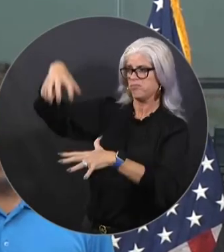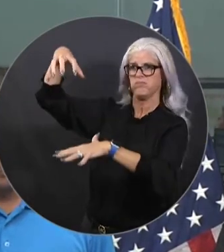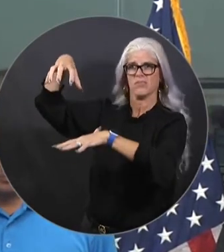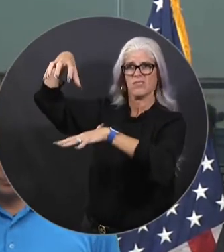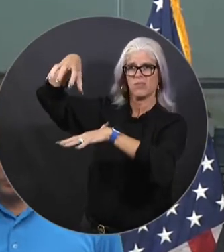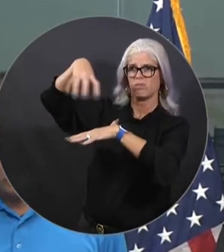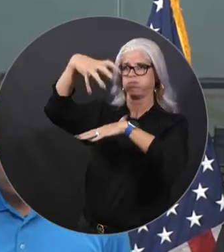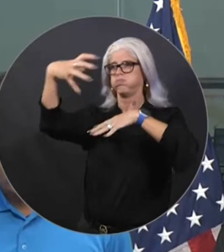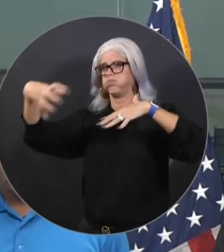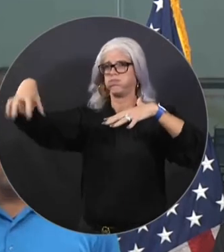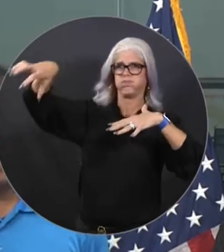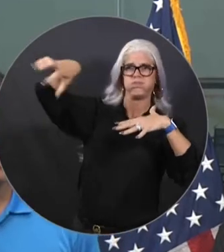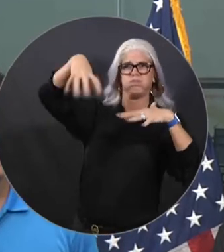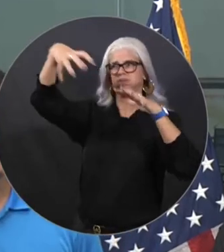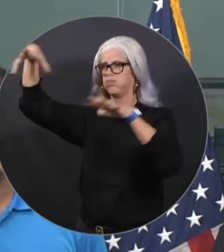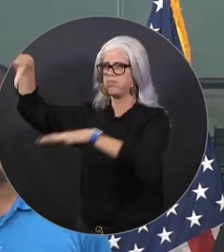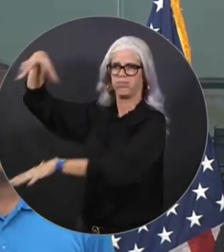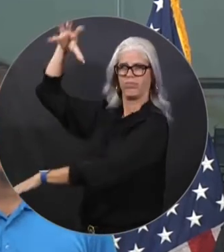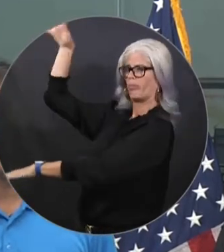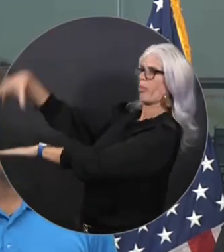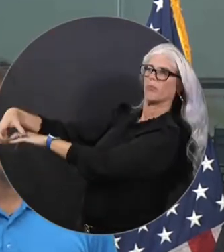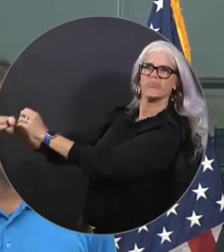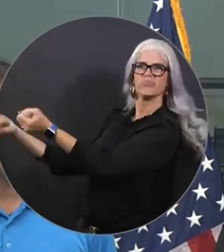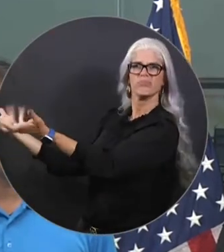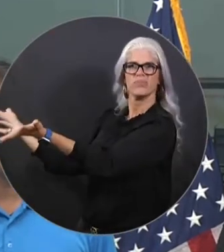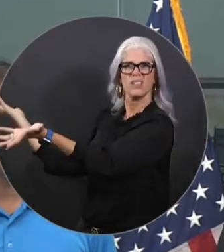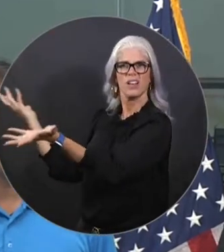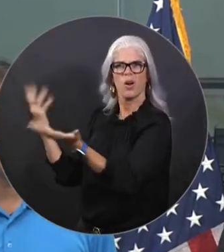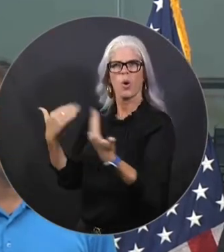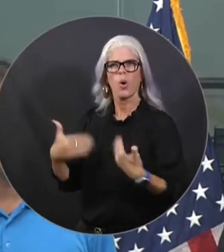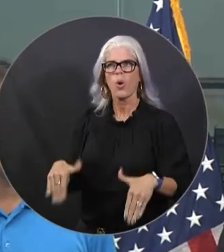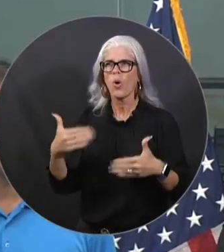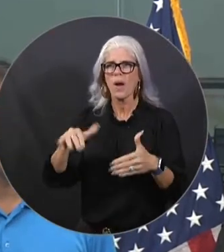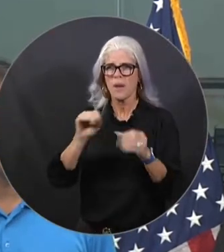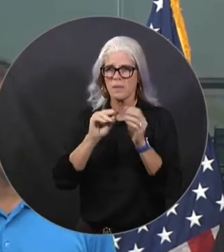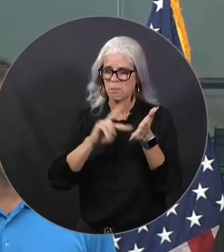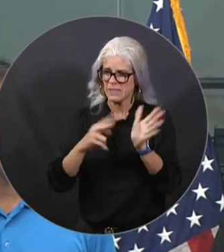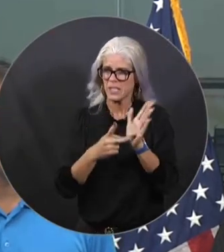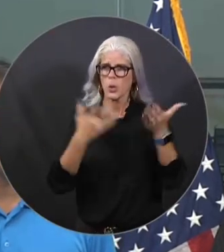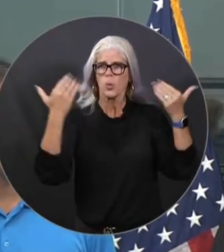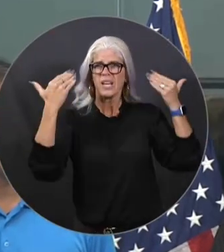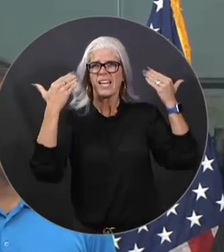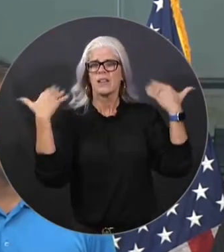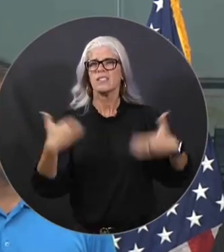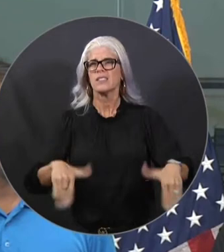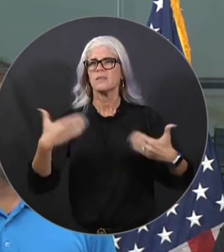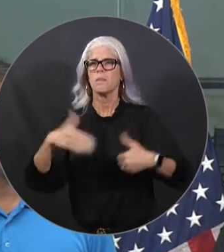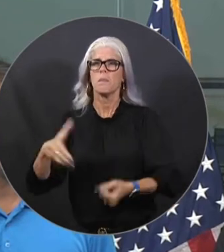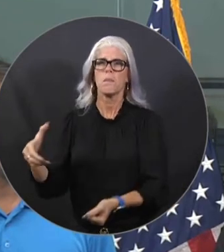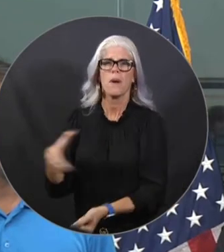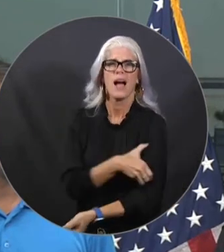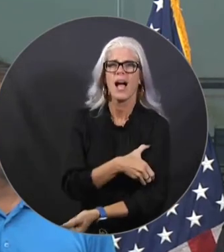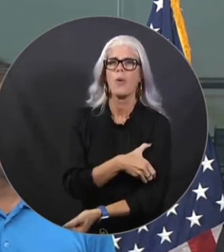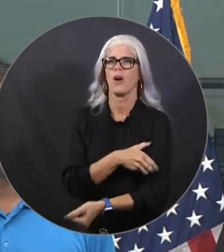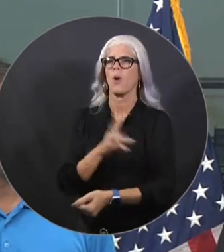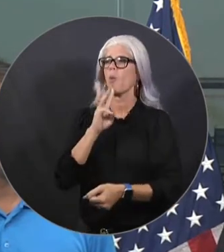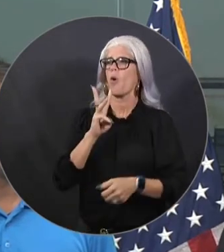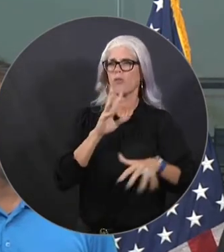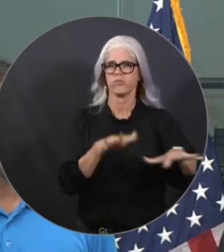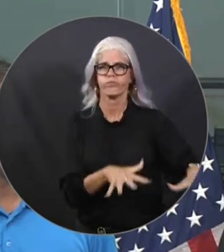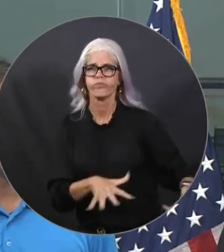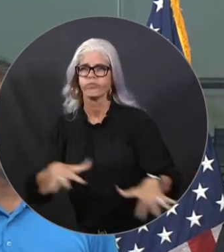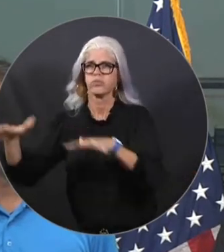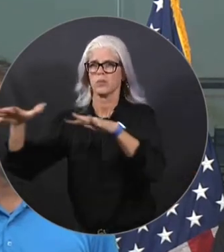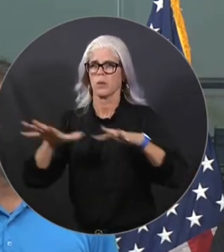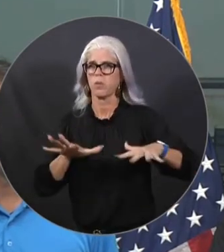the massive wind speed and the storm surge, and deposited in a body of water. There was cars floating